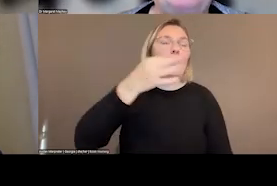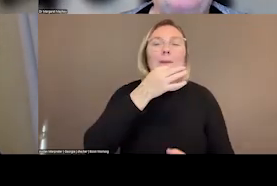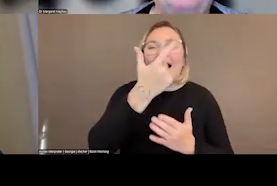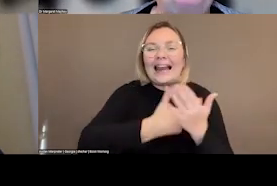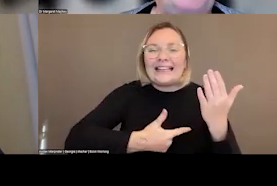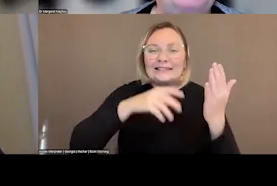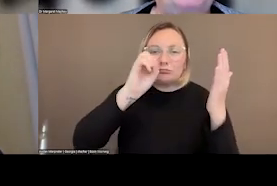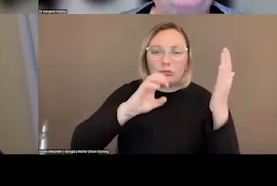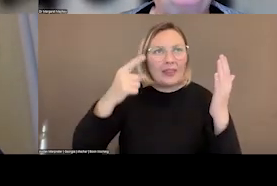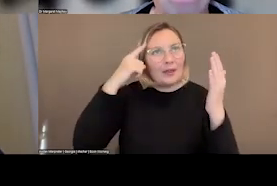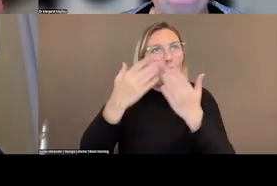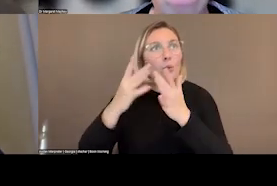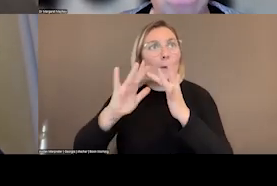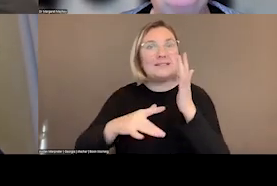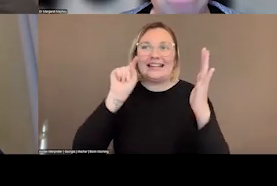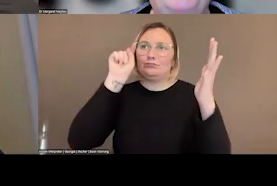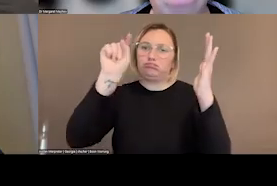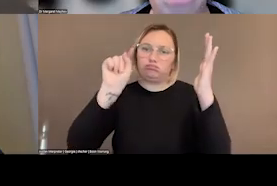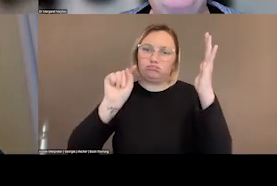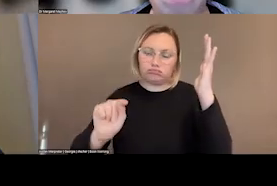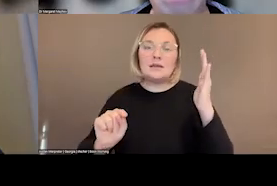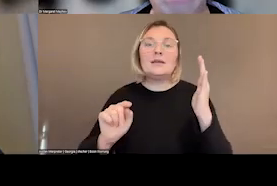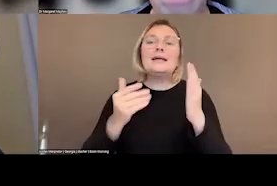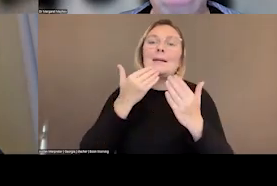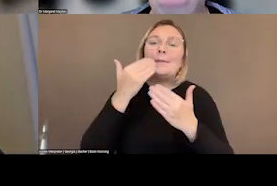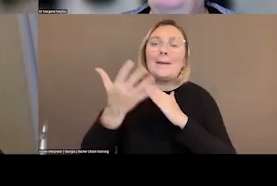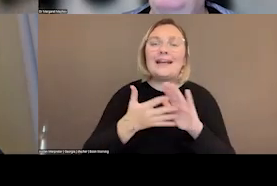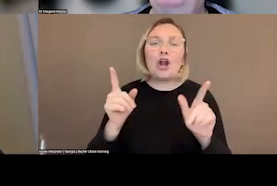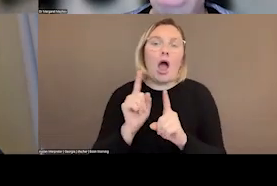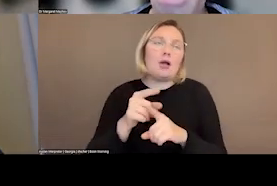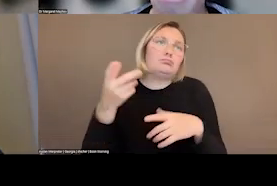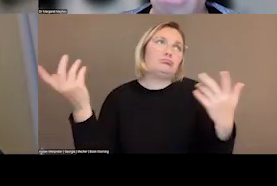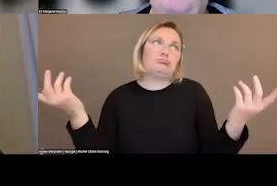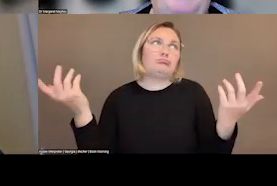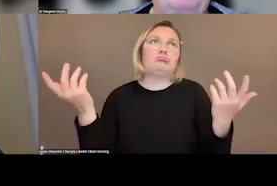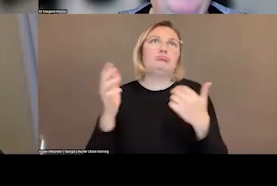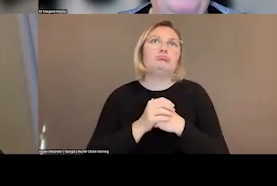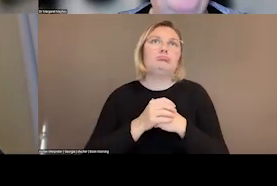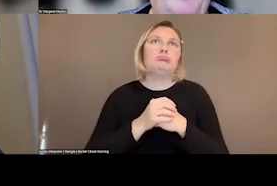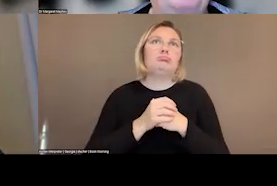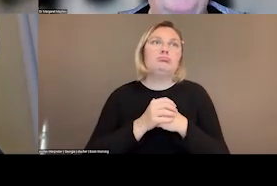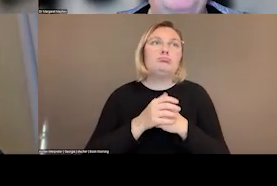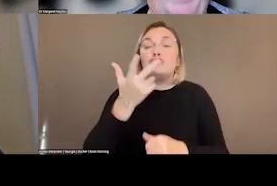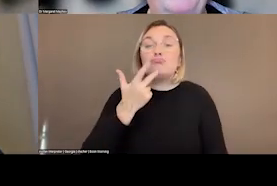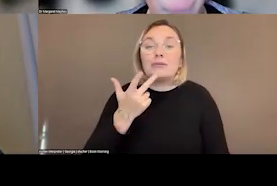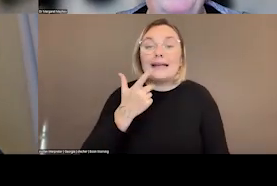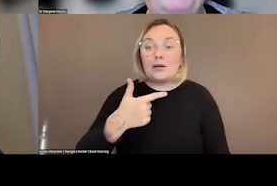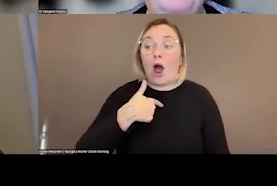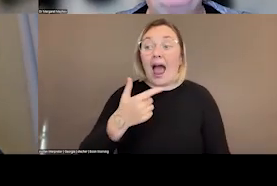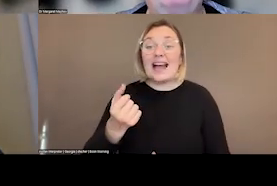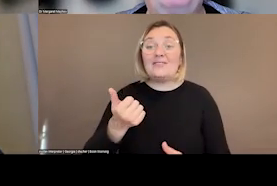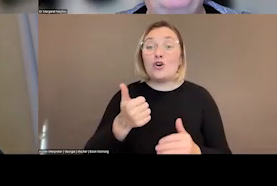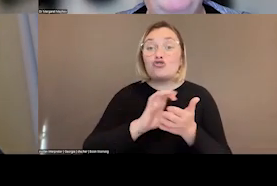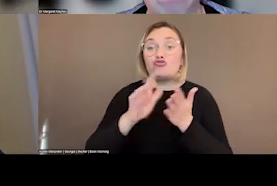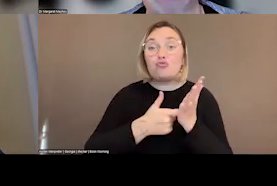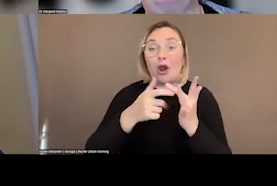think that's on the website as well. But with explaining it, would that mean, so I have chronic pain and I can't